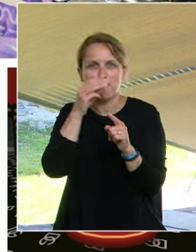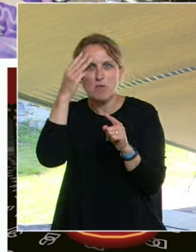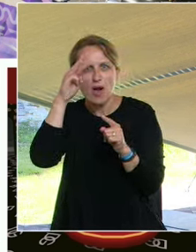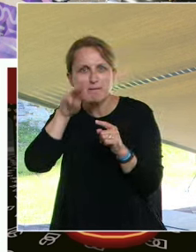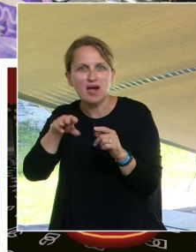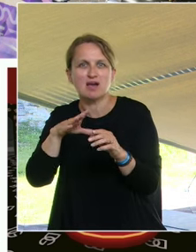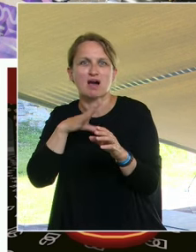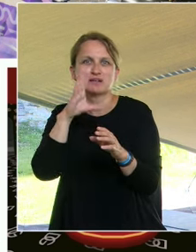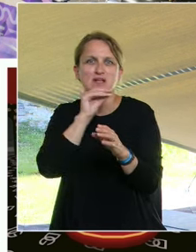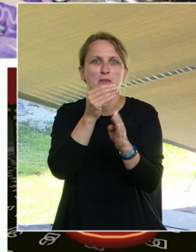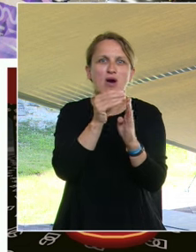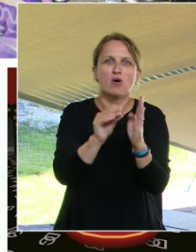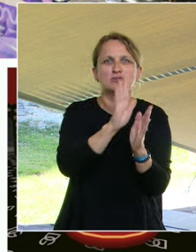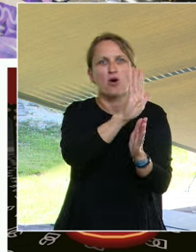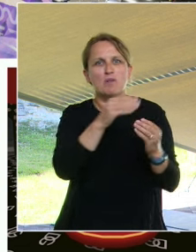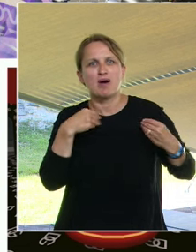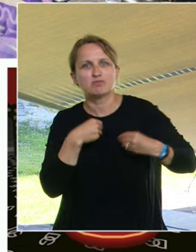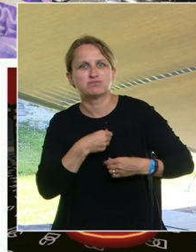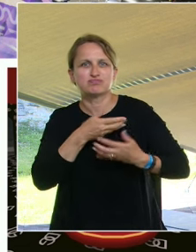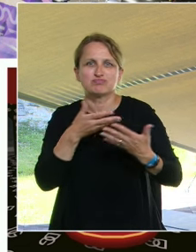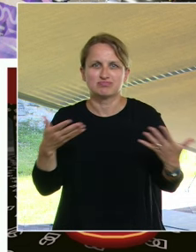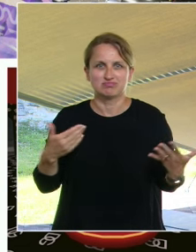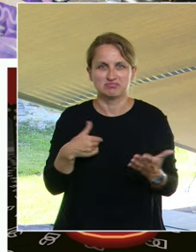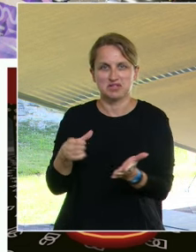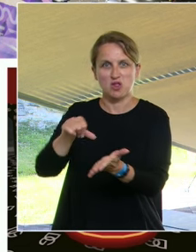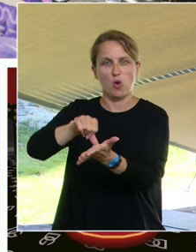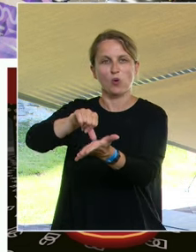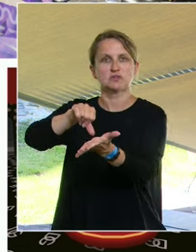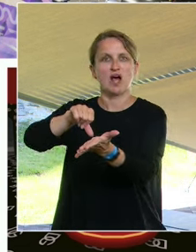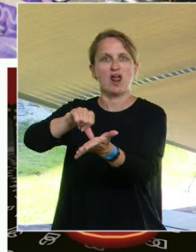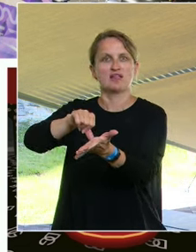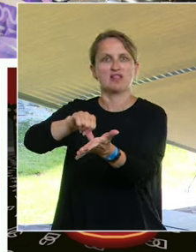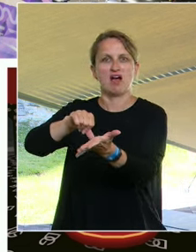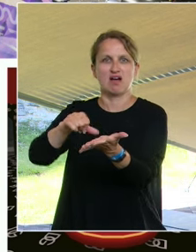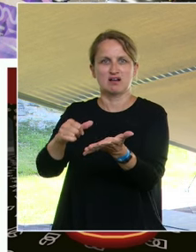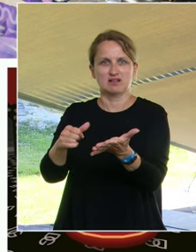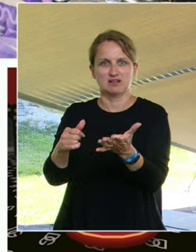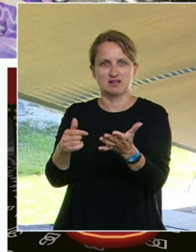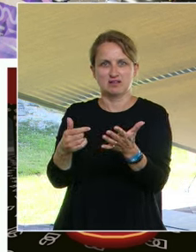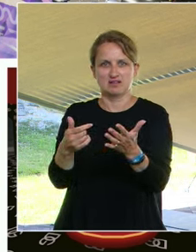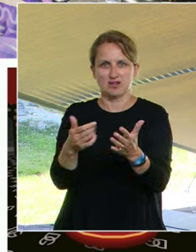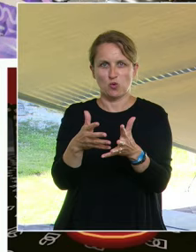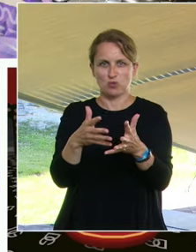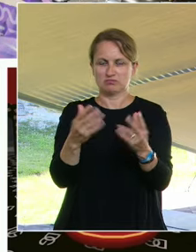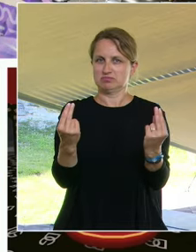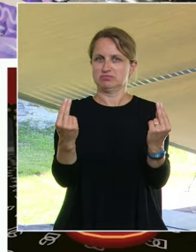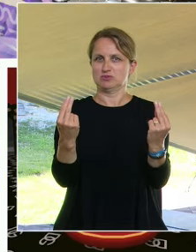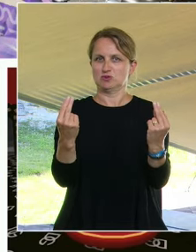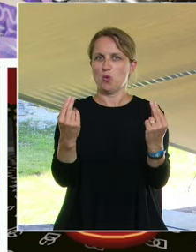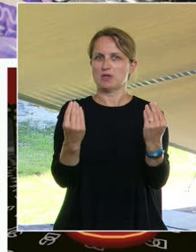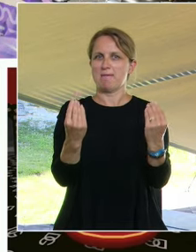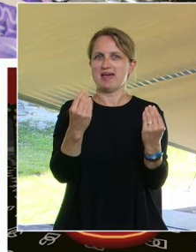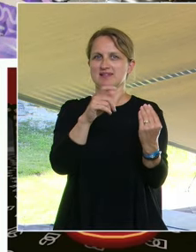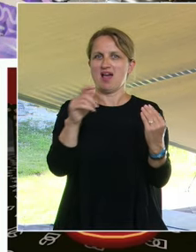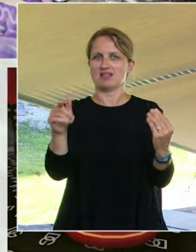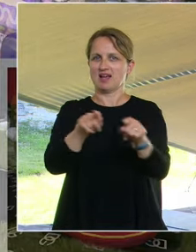great about it is that you can really participate with the with the big players on the same stage,